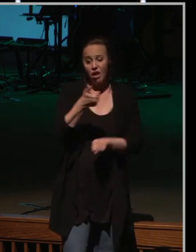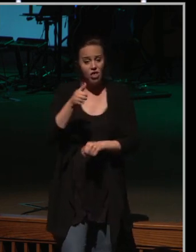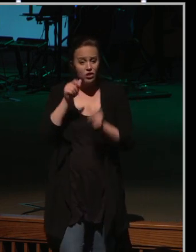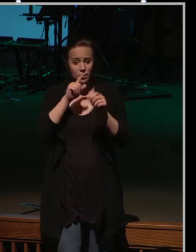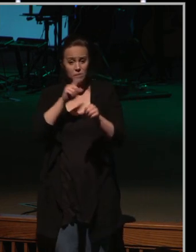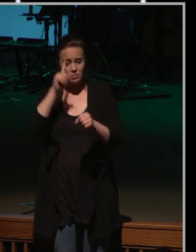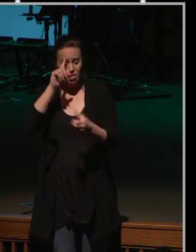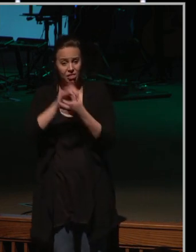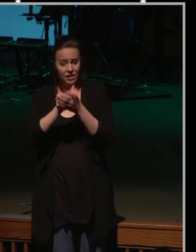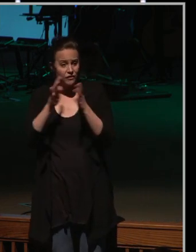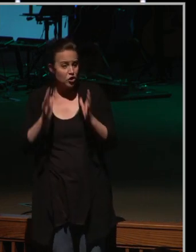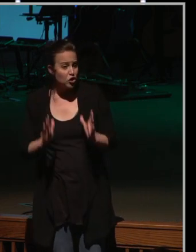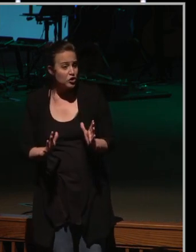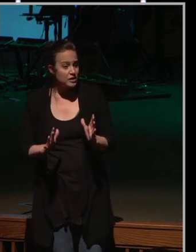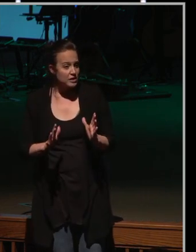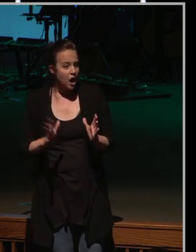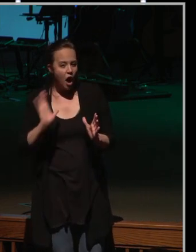themselves.